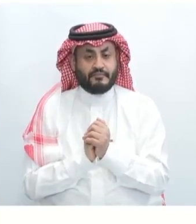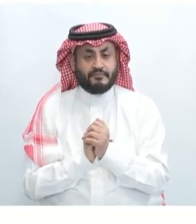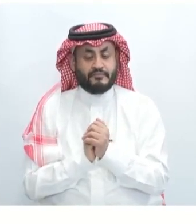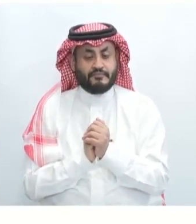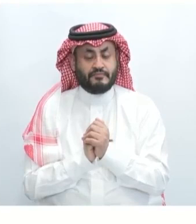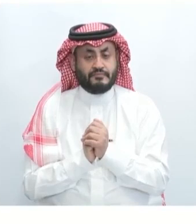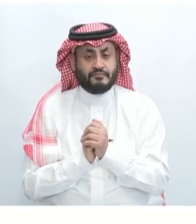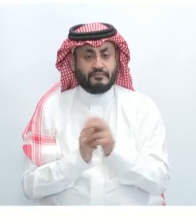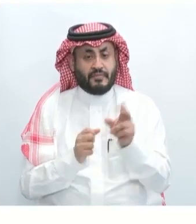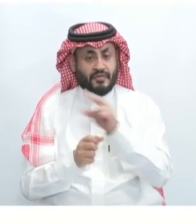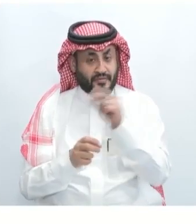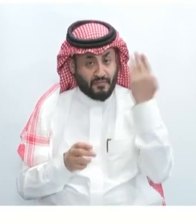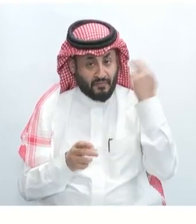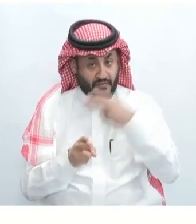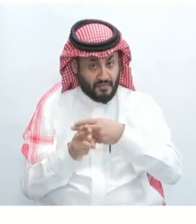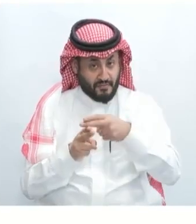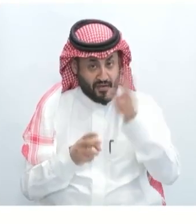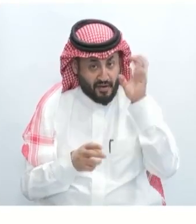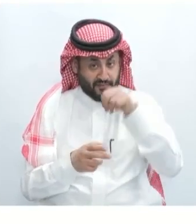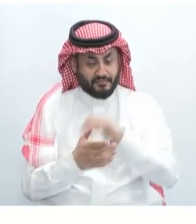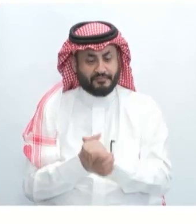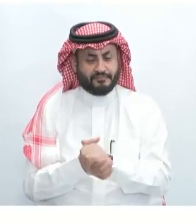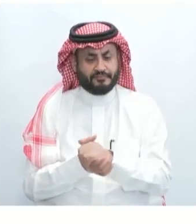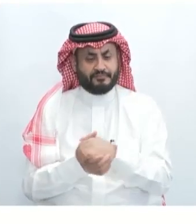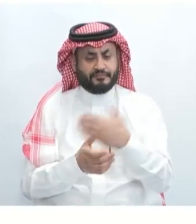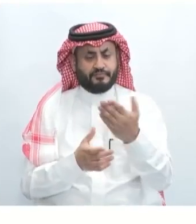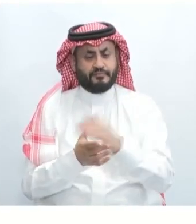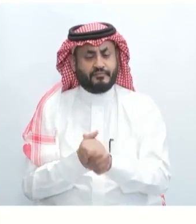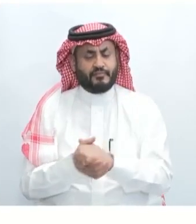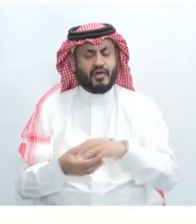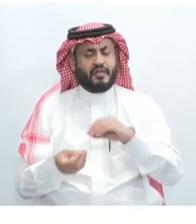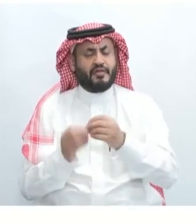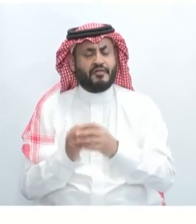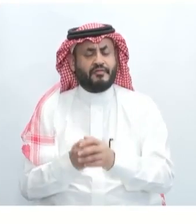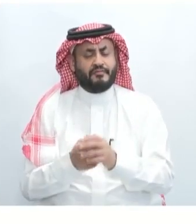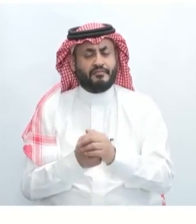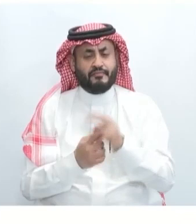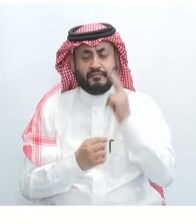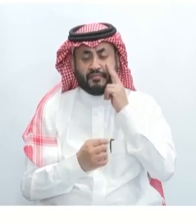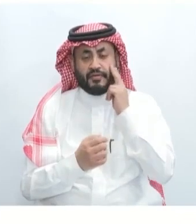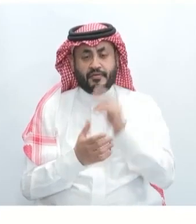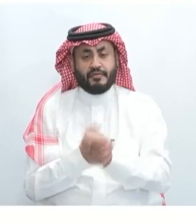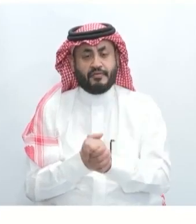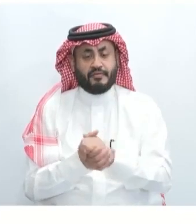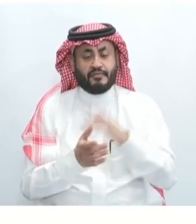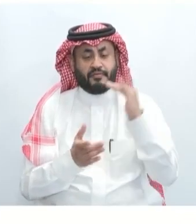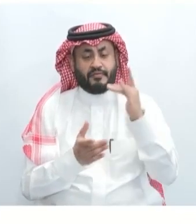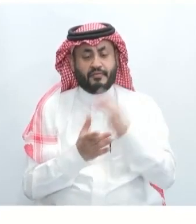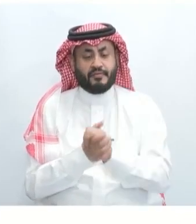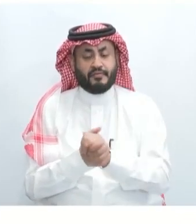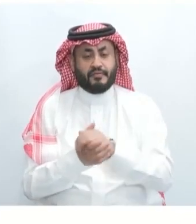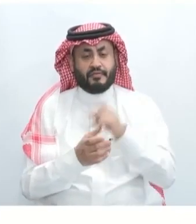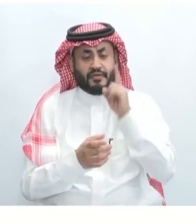Like what? Like the bear. Excellent. Okay, they are pink, green, yellow, blue,